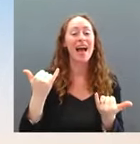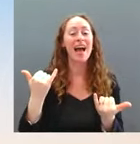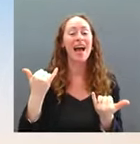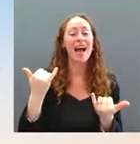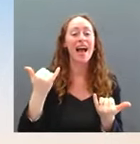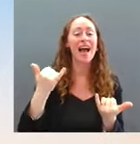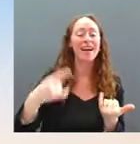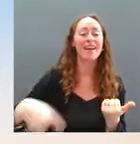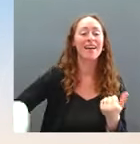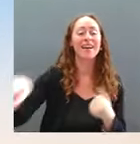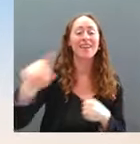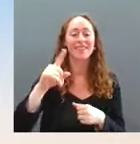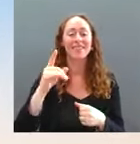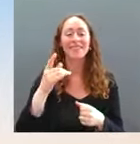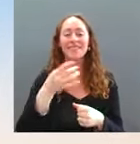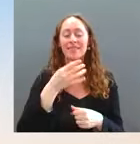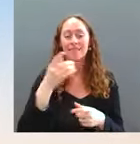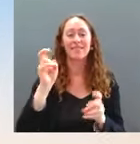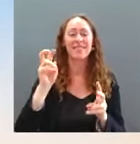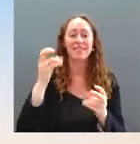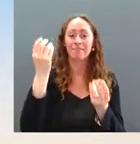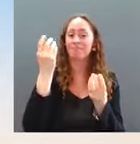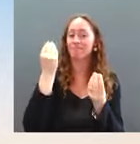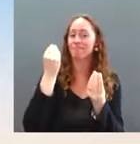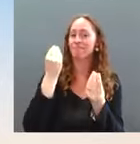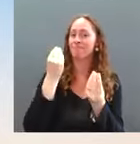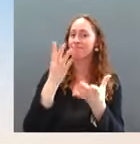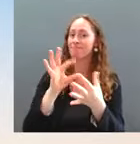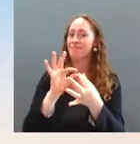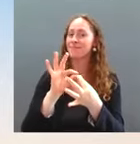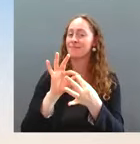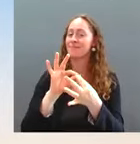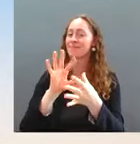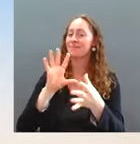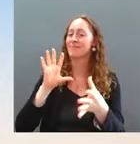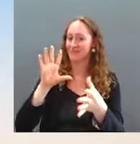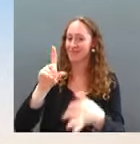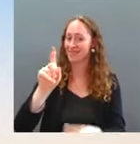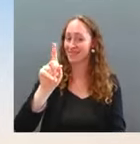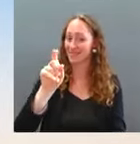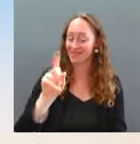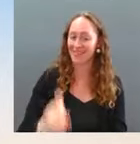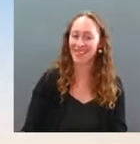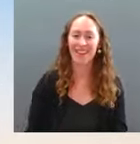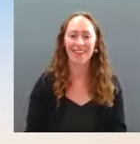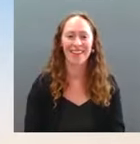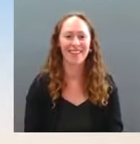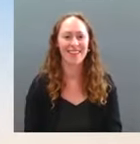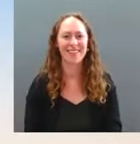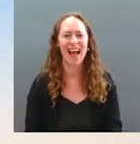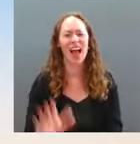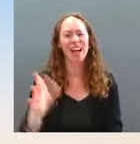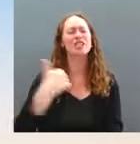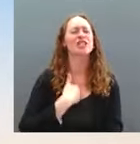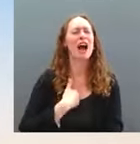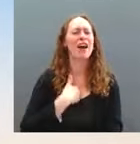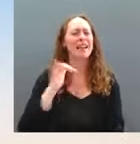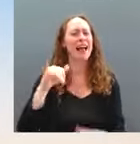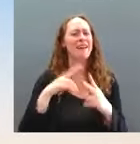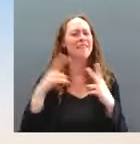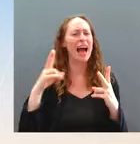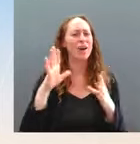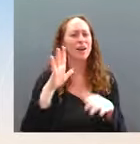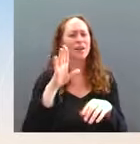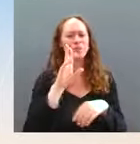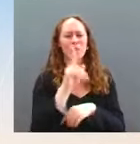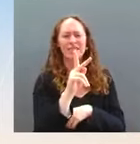I am. No, I love the Britishness and the accent, not to put you on notice of sort. Look, I think it